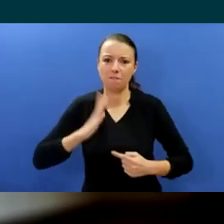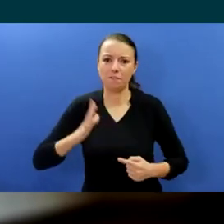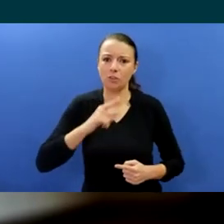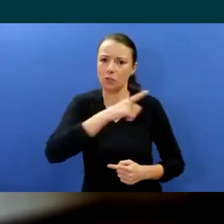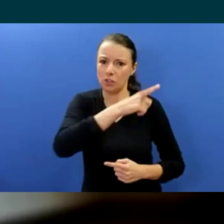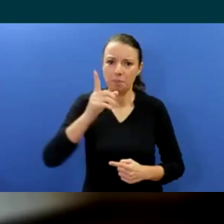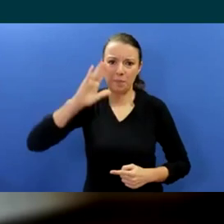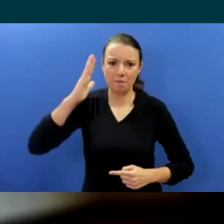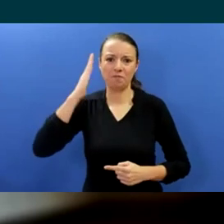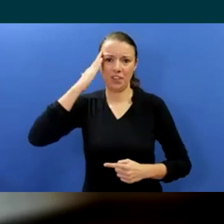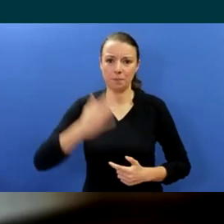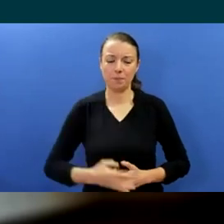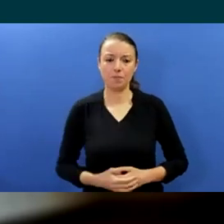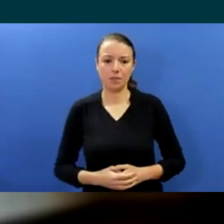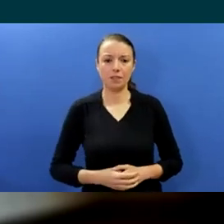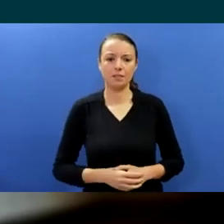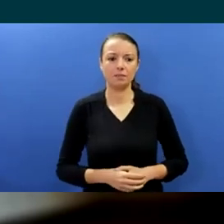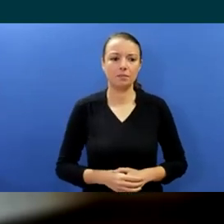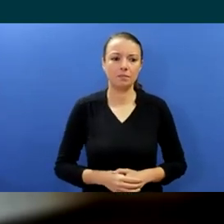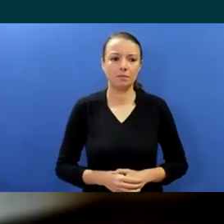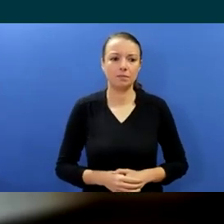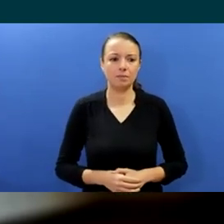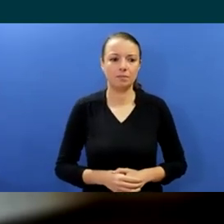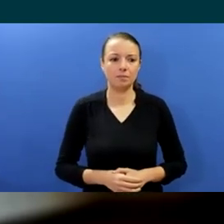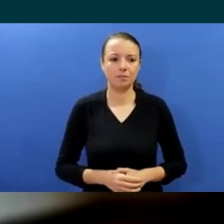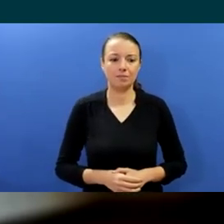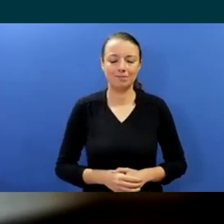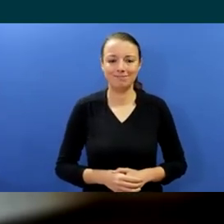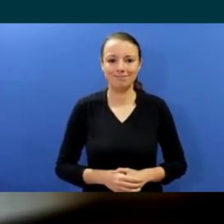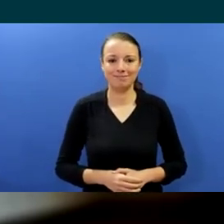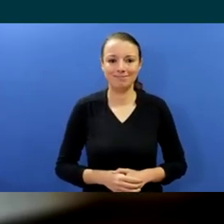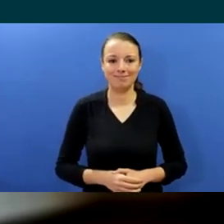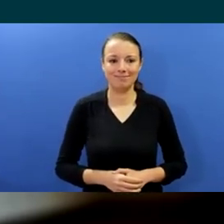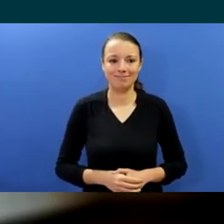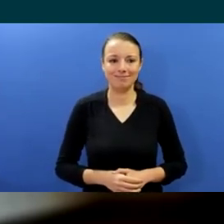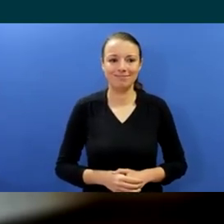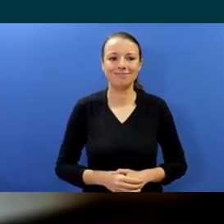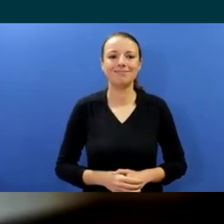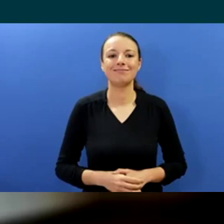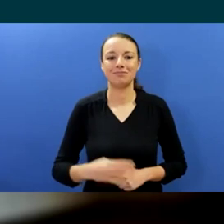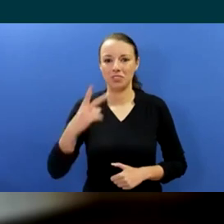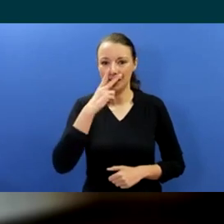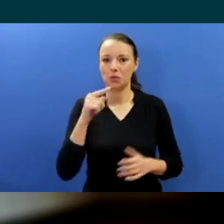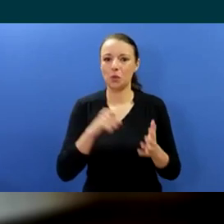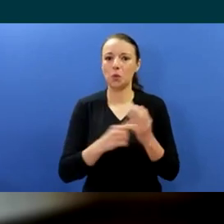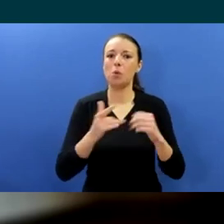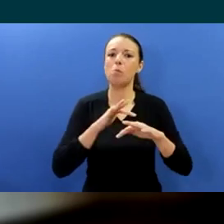the most well-known kind of theory on